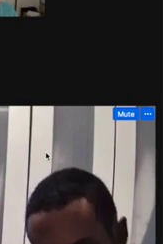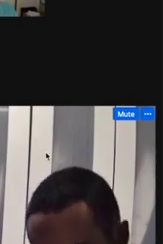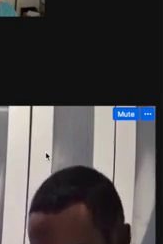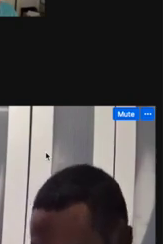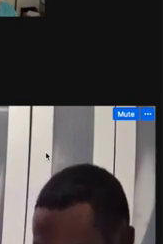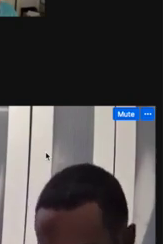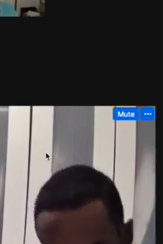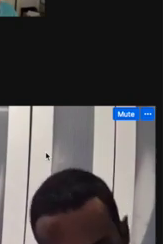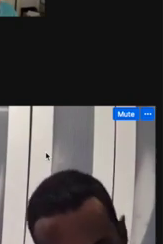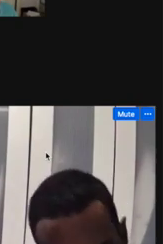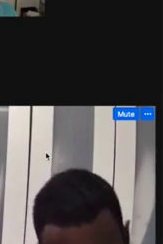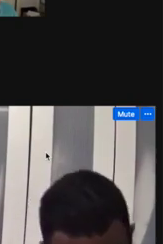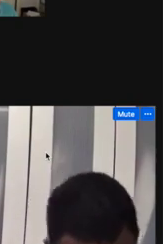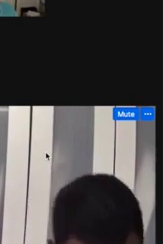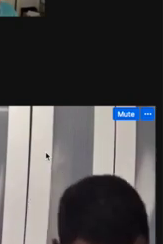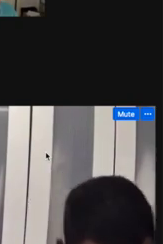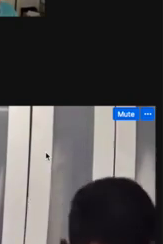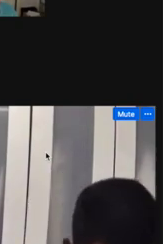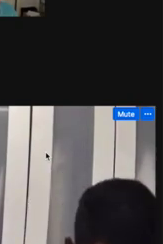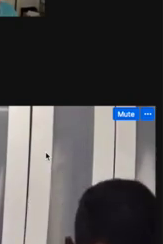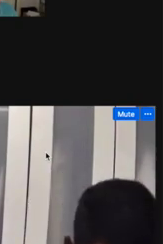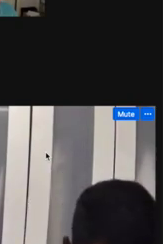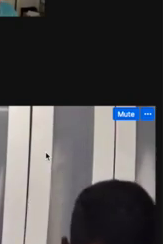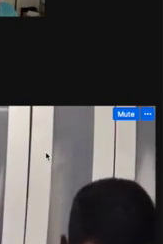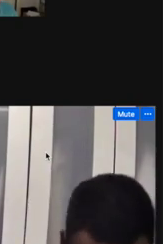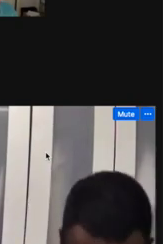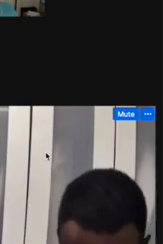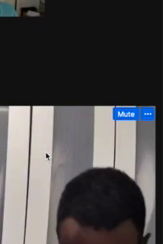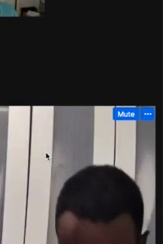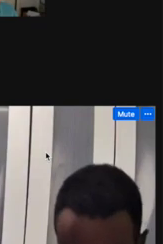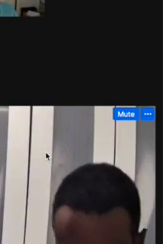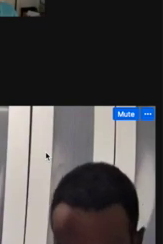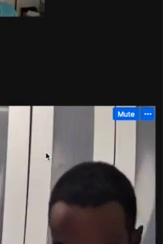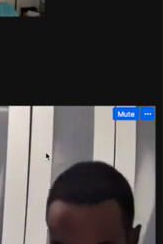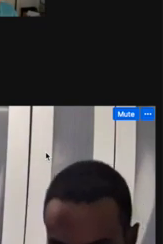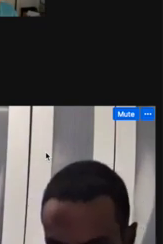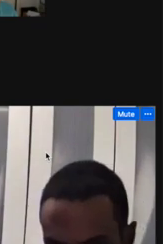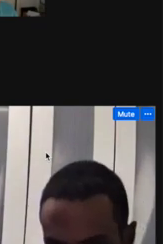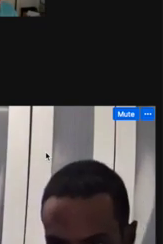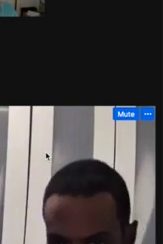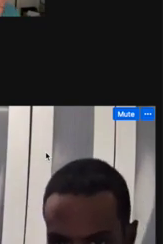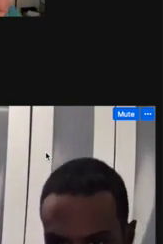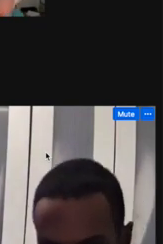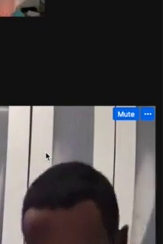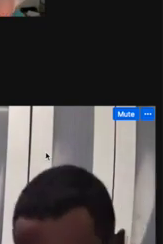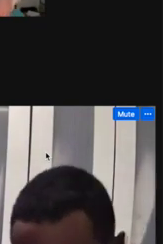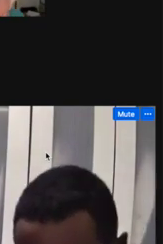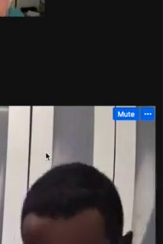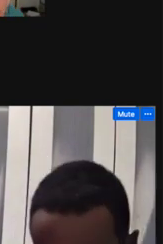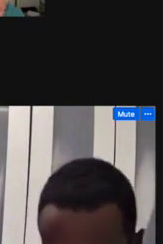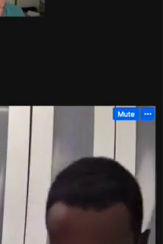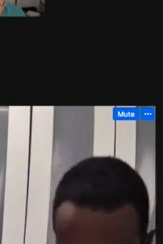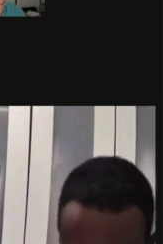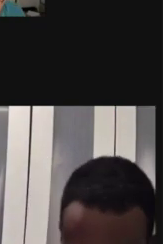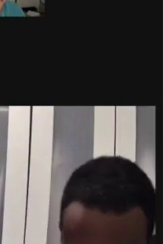that's so you're not giving up either. Yep. Thank you, yeah. So Jennifer, how about if you talk about Vietnam? Okay.